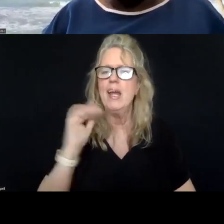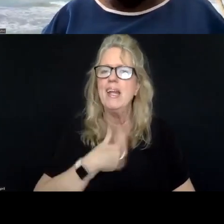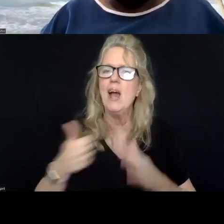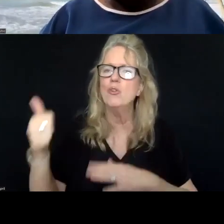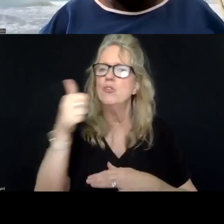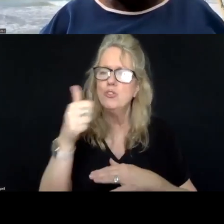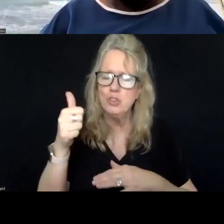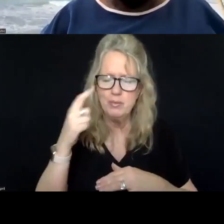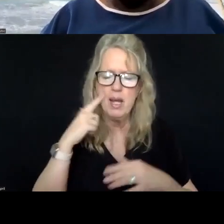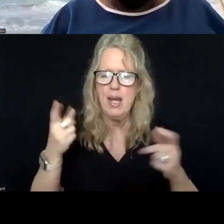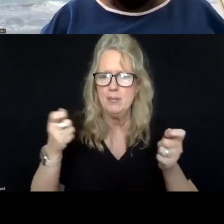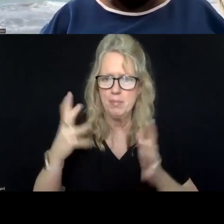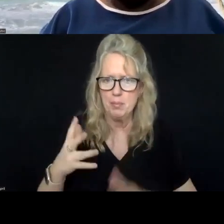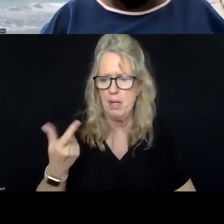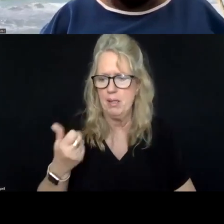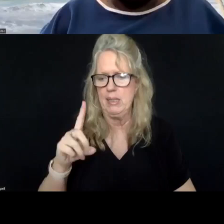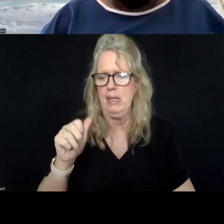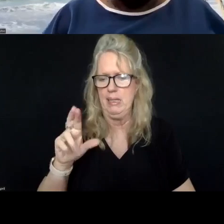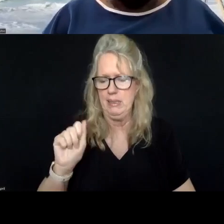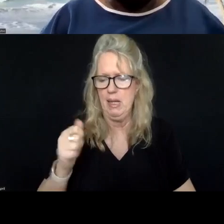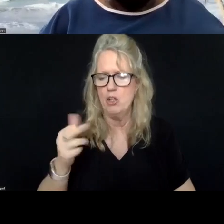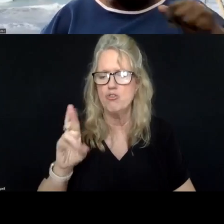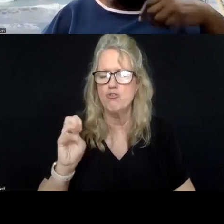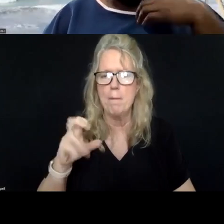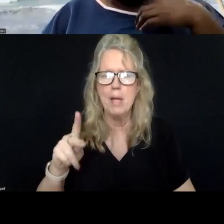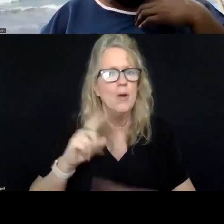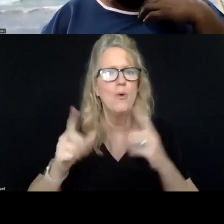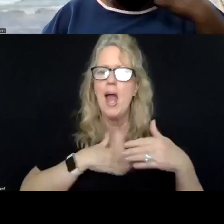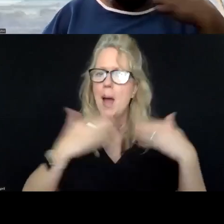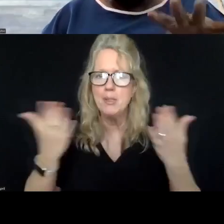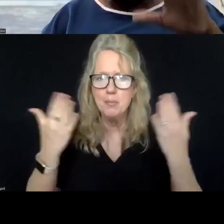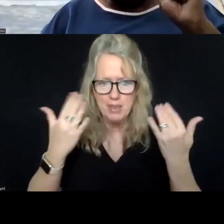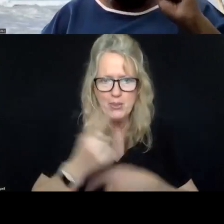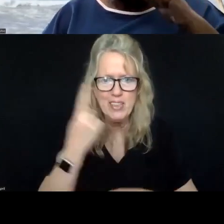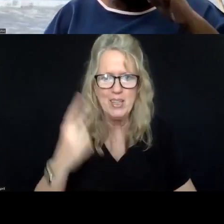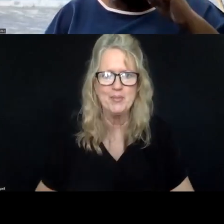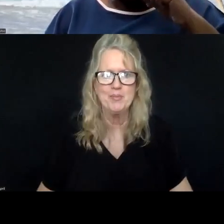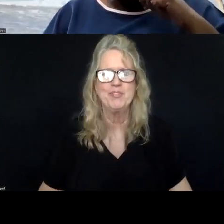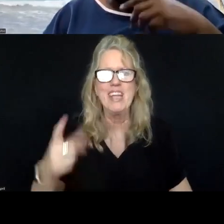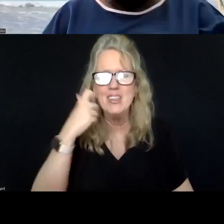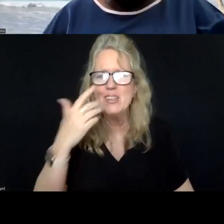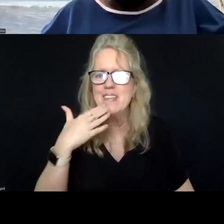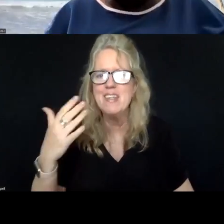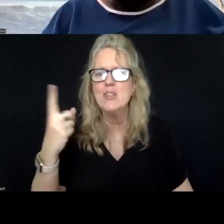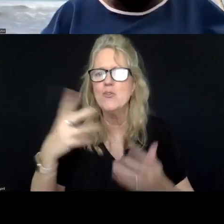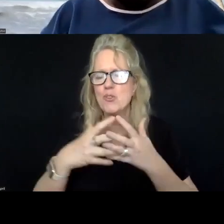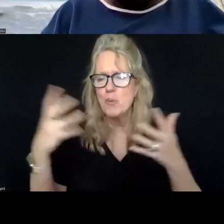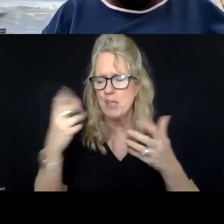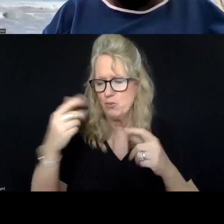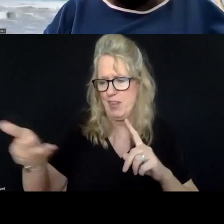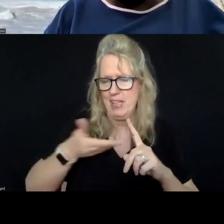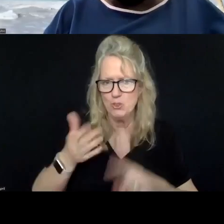Administrative Officer, Glenda Crump. We are happy to be with you. As Katie, thank you so much for the